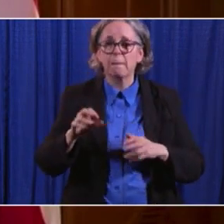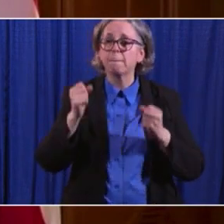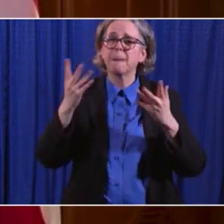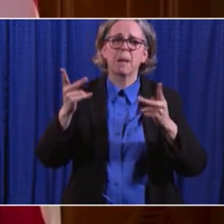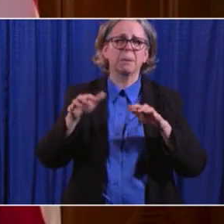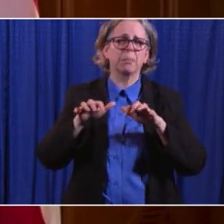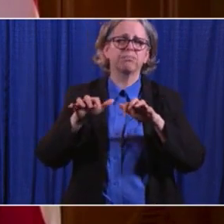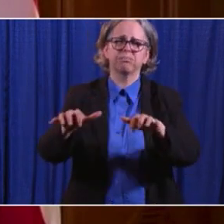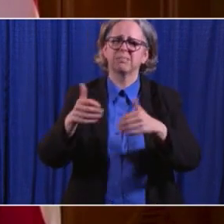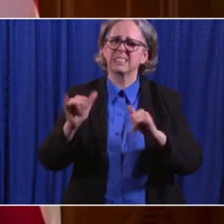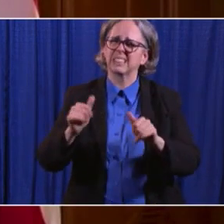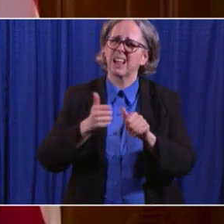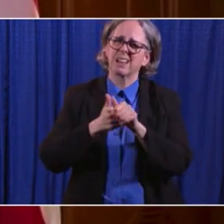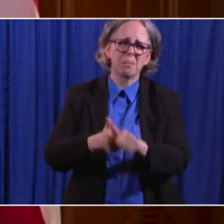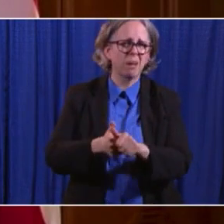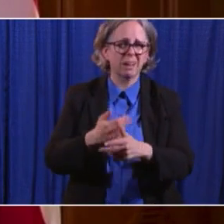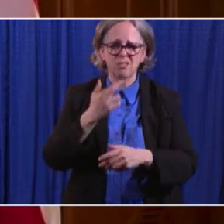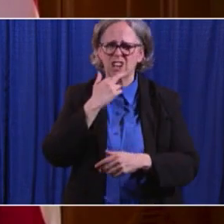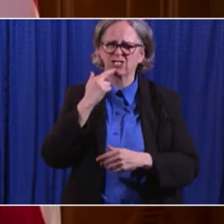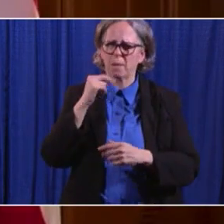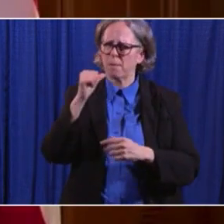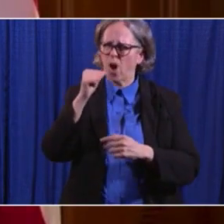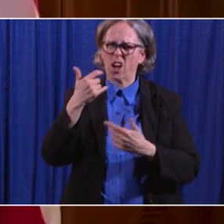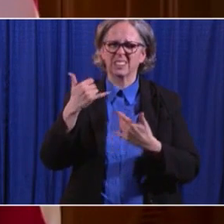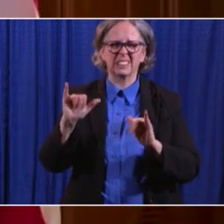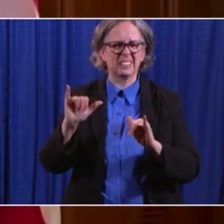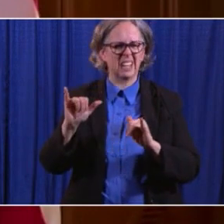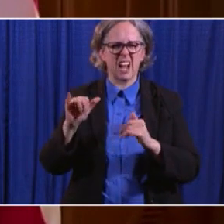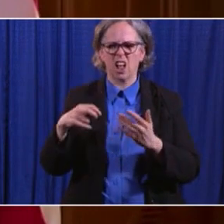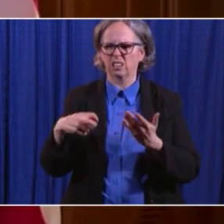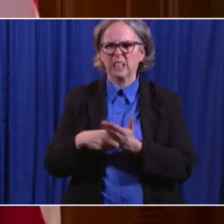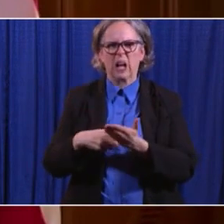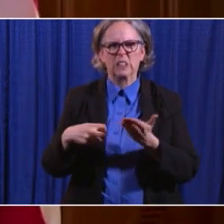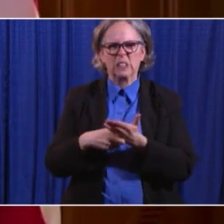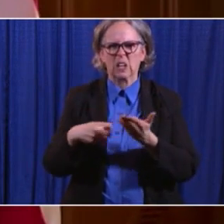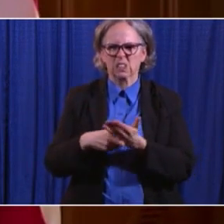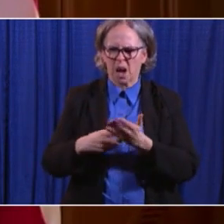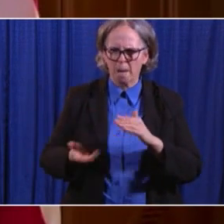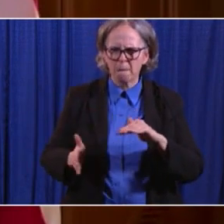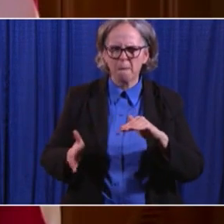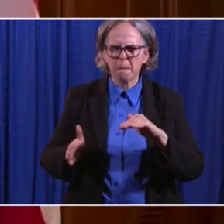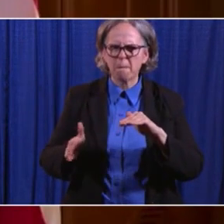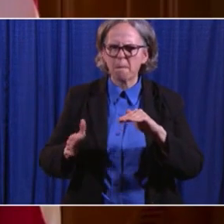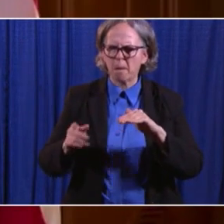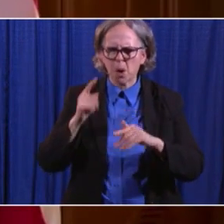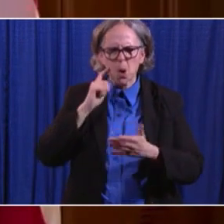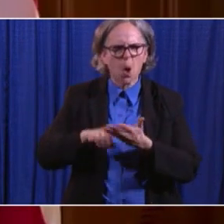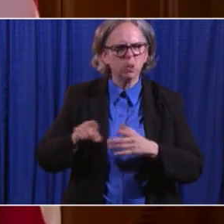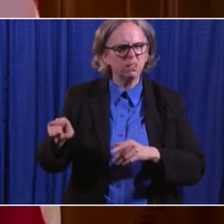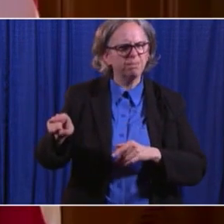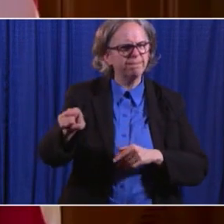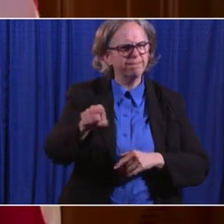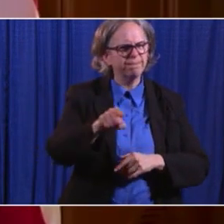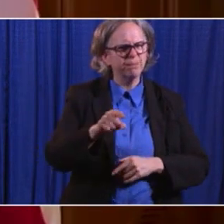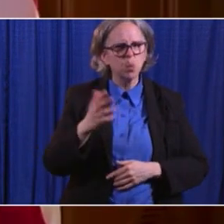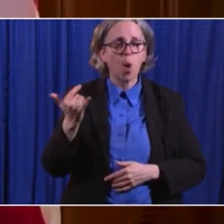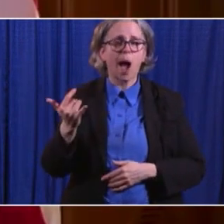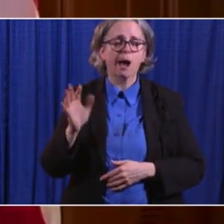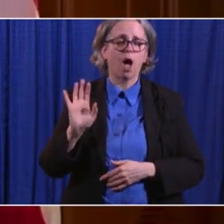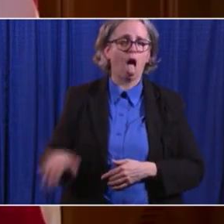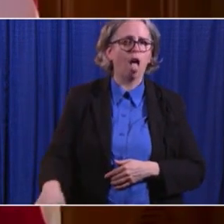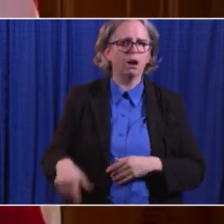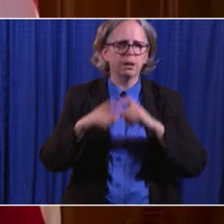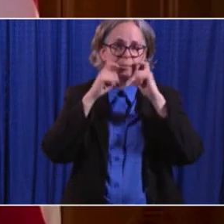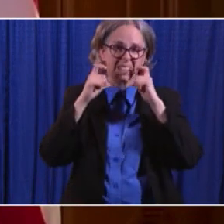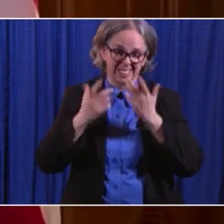week citations issued for establishments, bars, who are not in